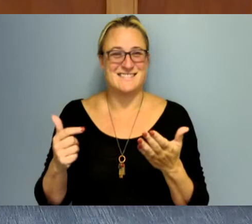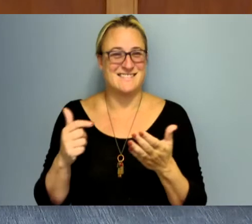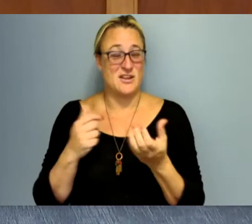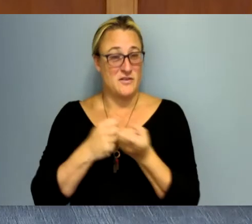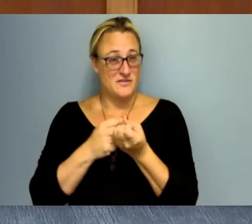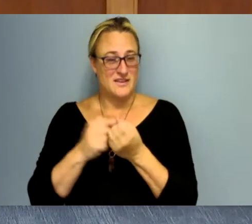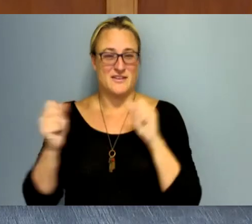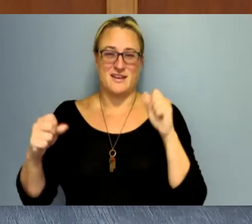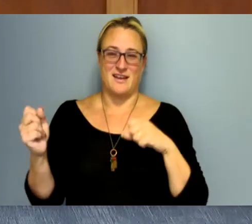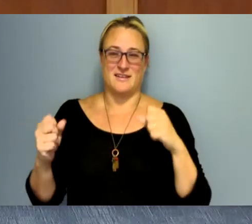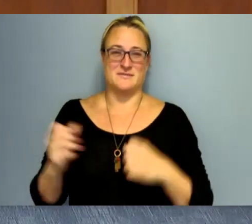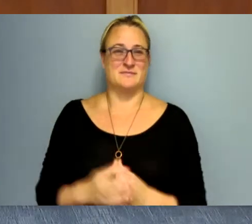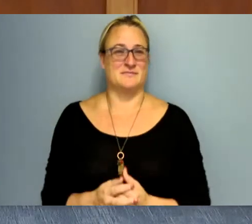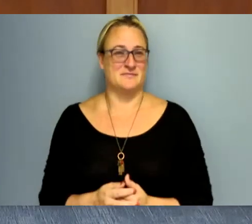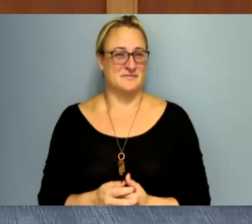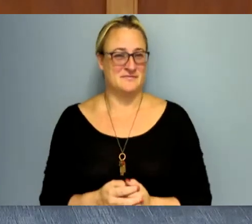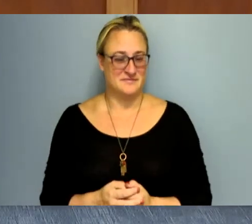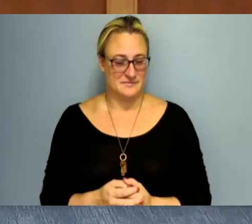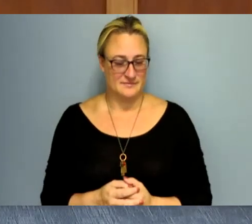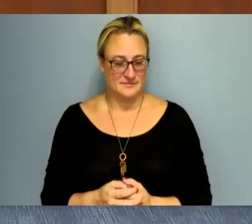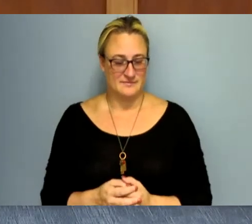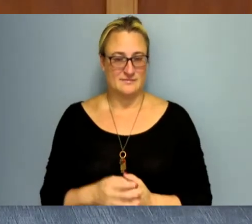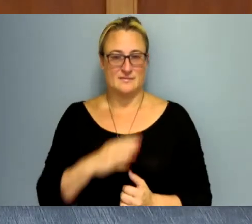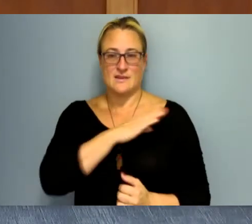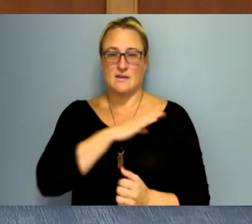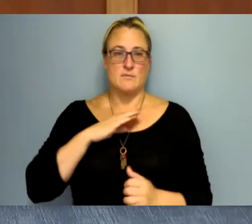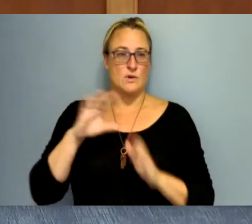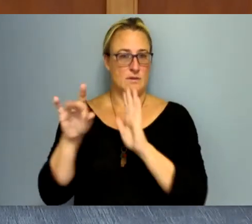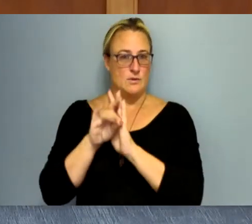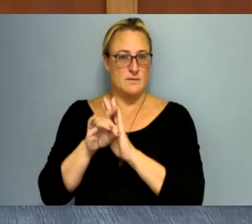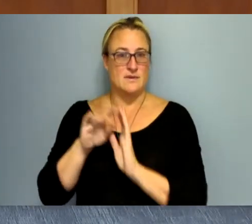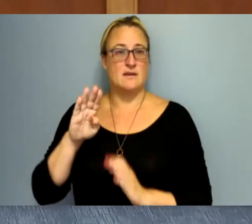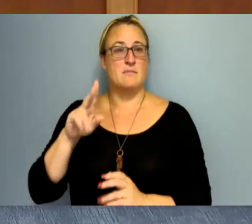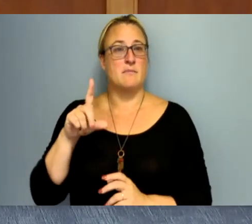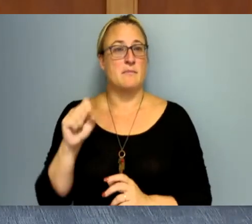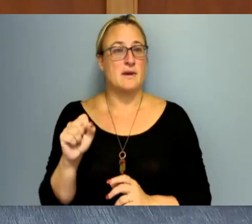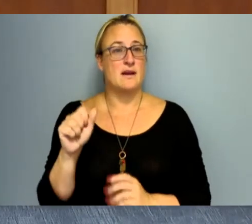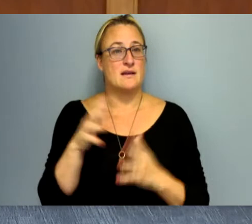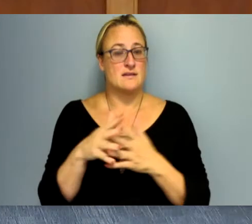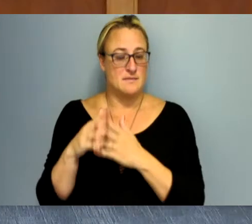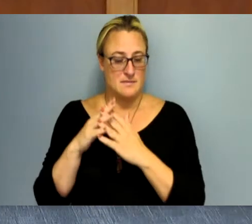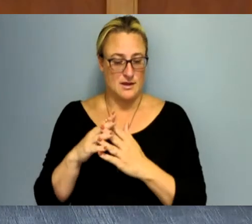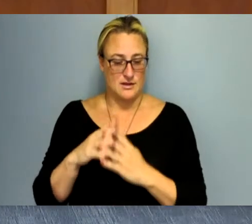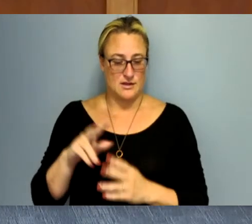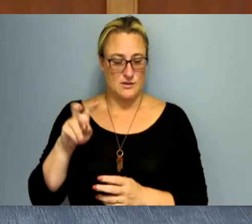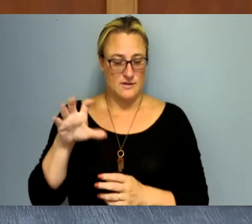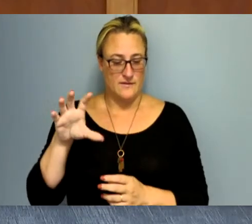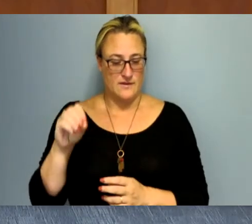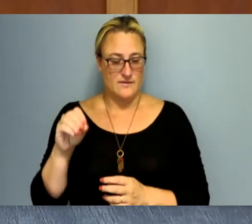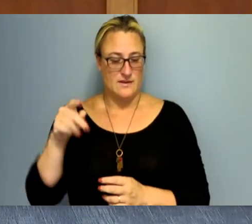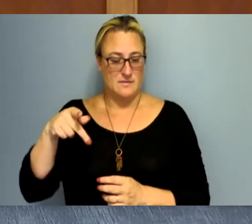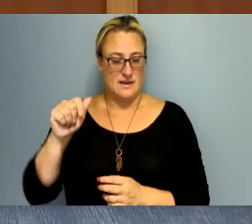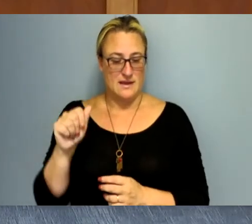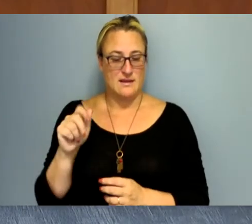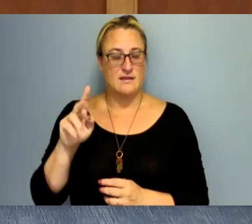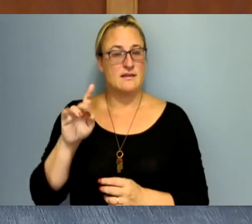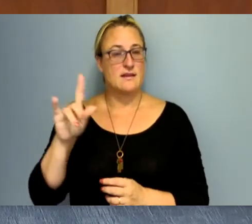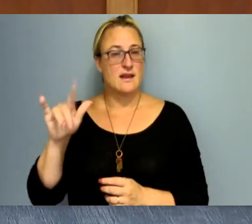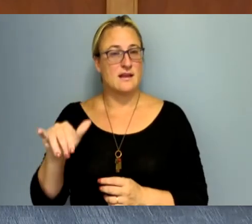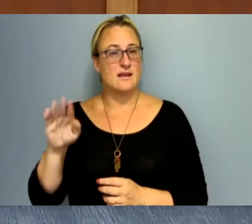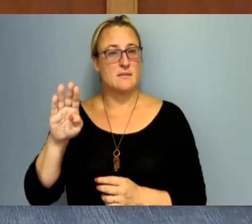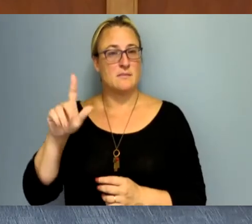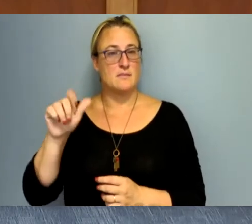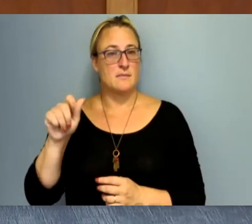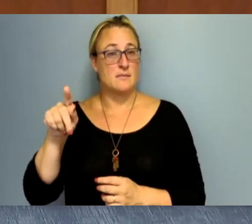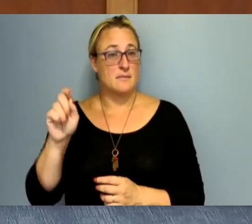Aye. Okay. Board appointments. To the Bucks America 250 PA, we have Ms. Kelly Blake, new appointment that'll